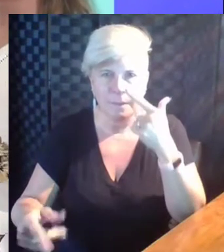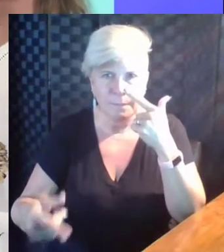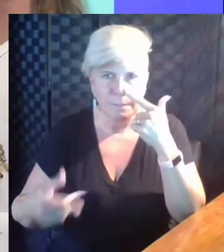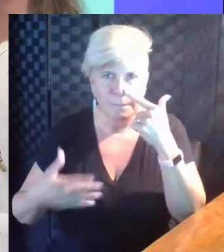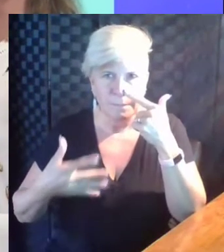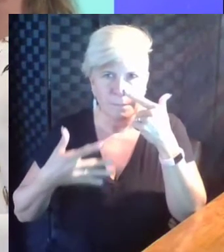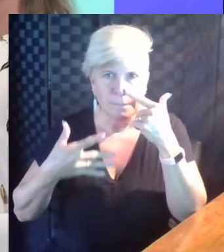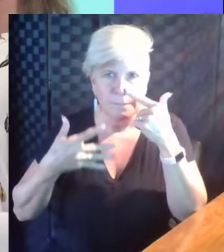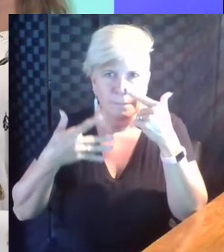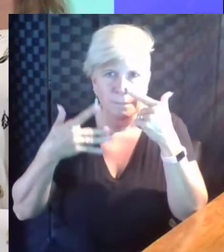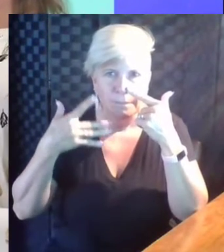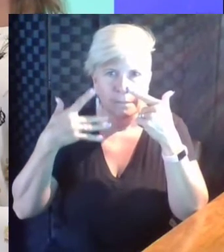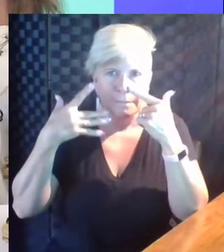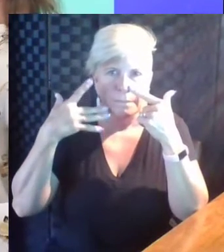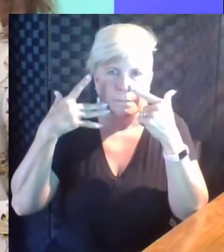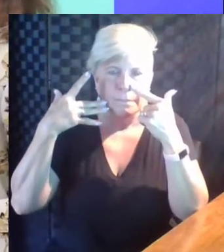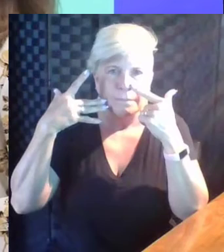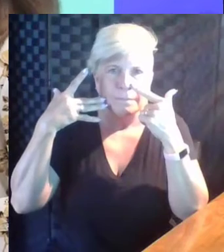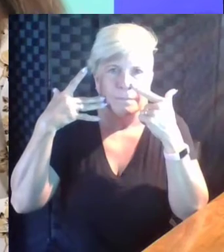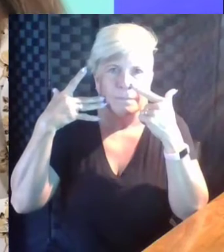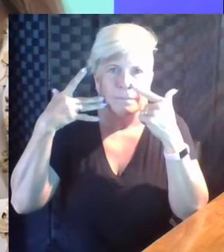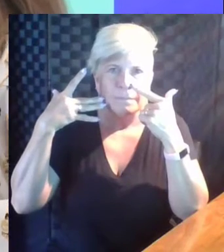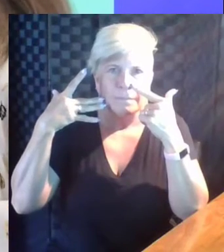Let's do it again. Here we go.